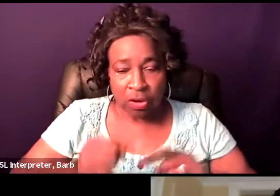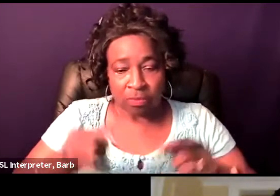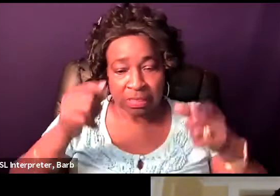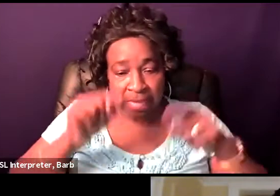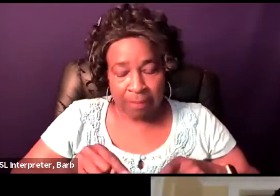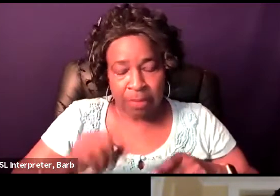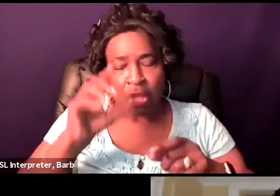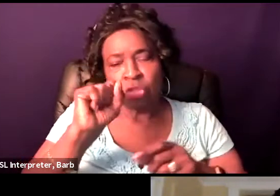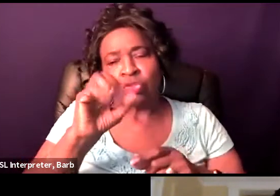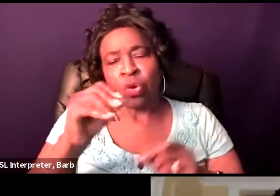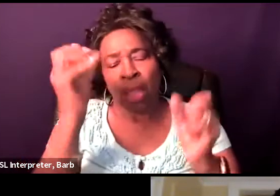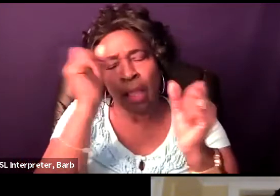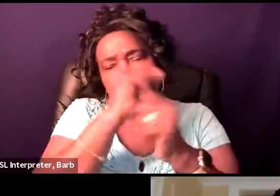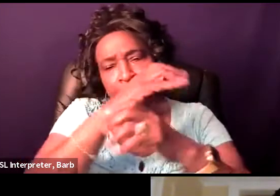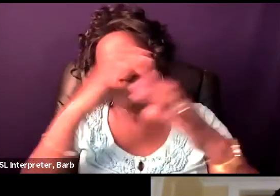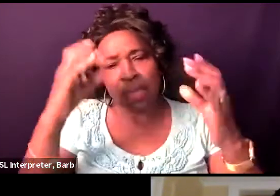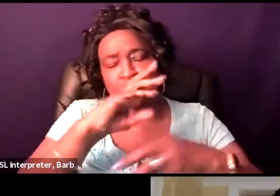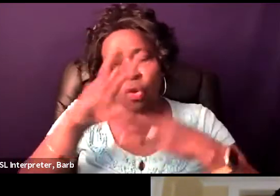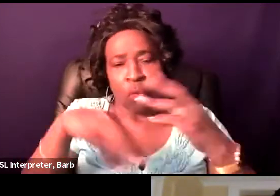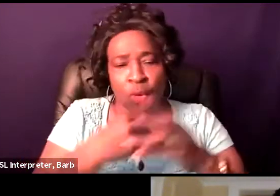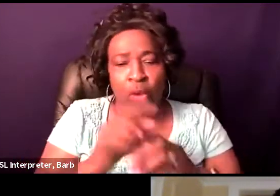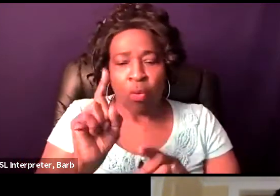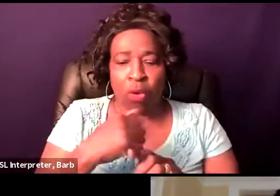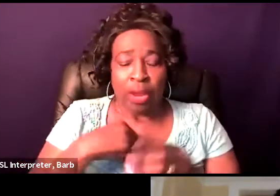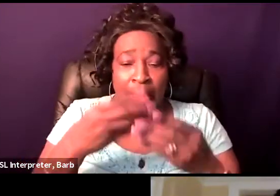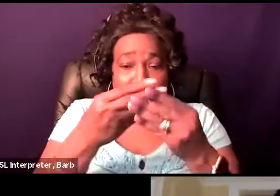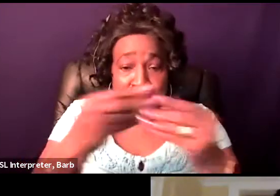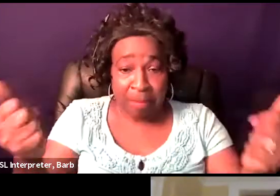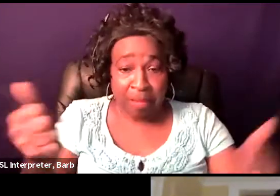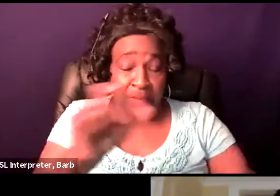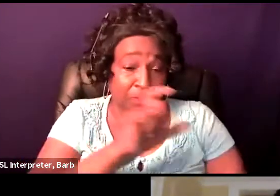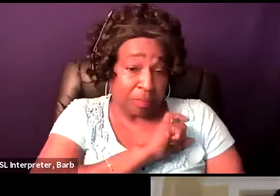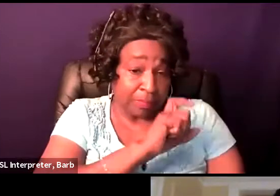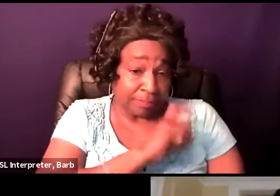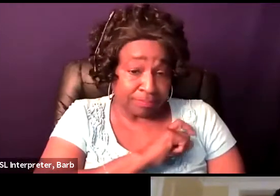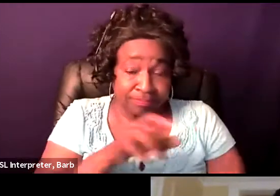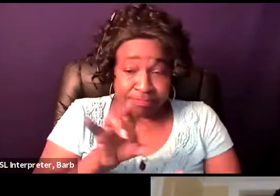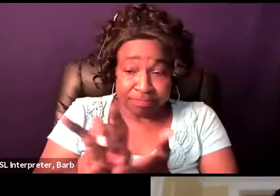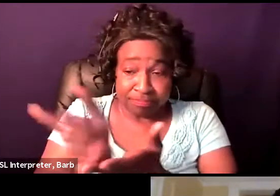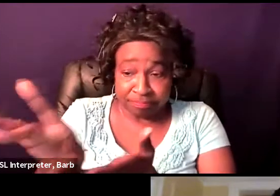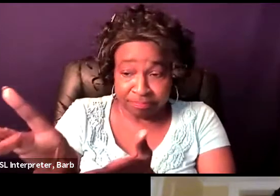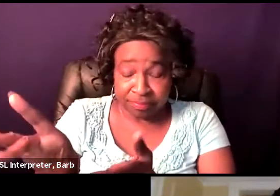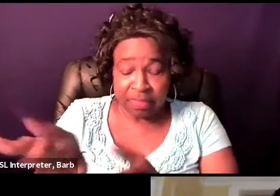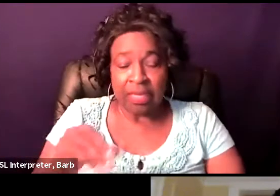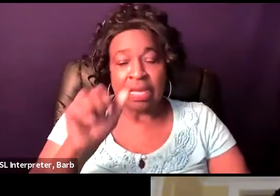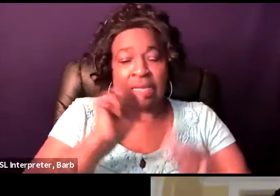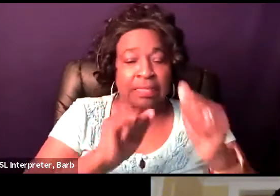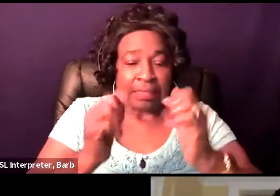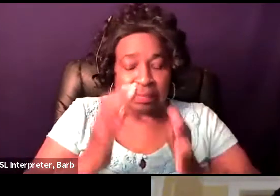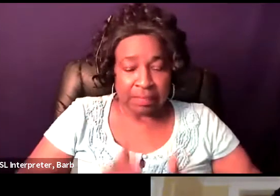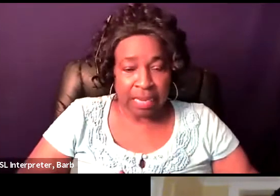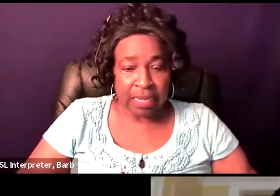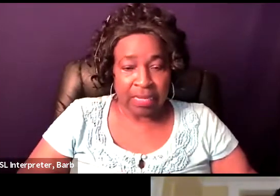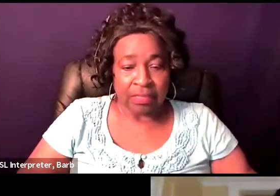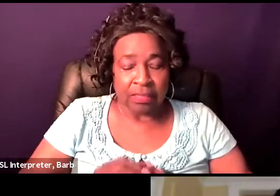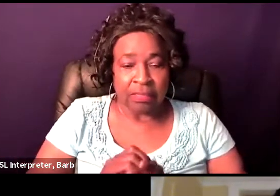which we've abolished the police and in which the science is being directed